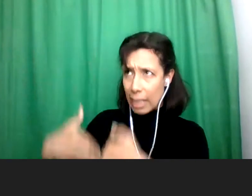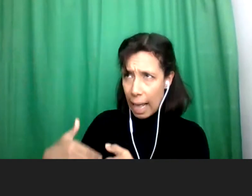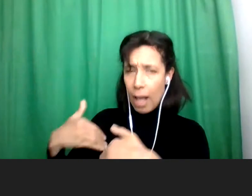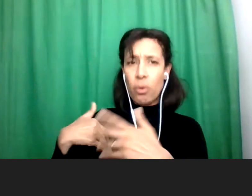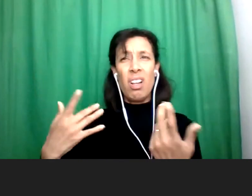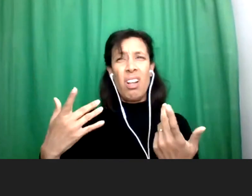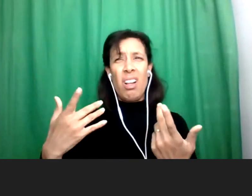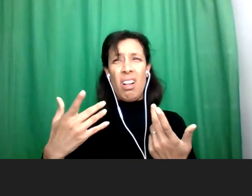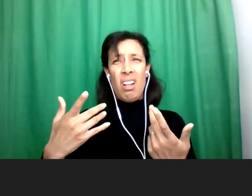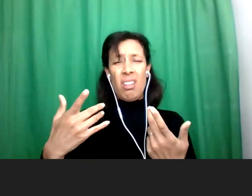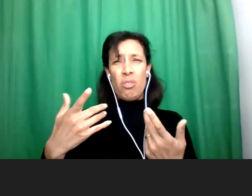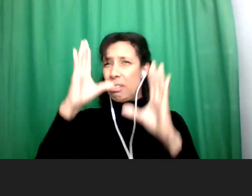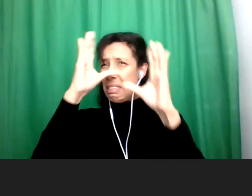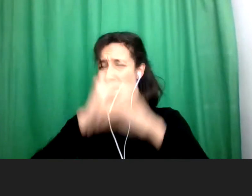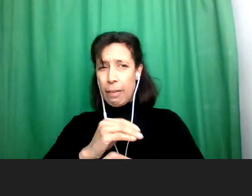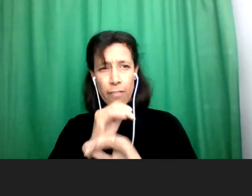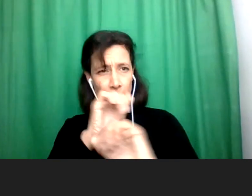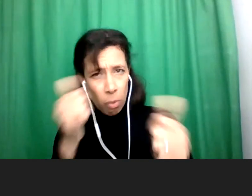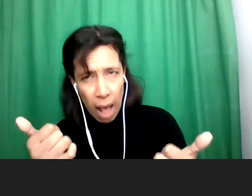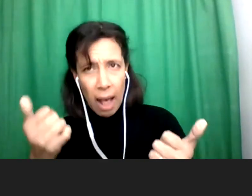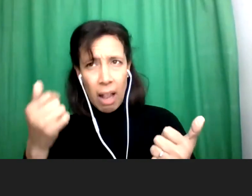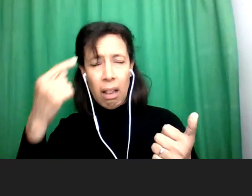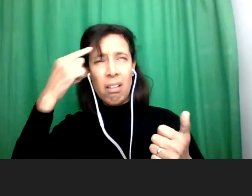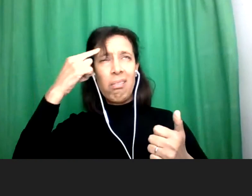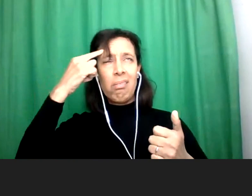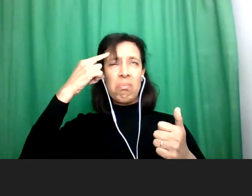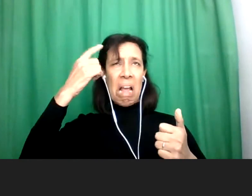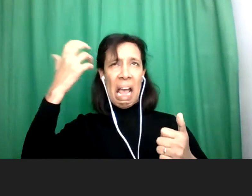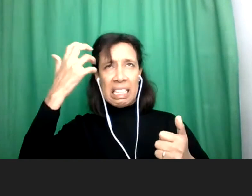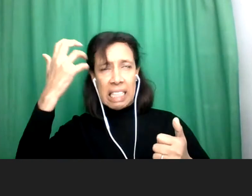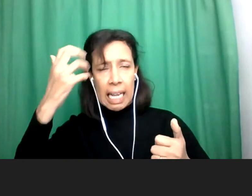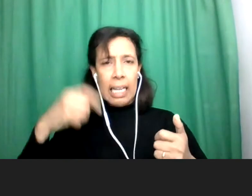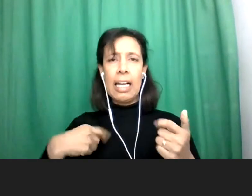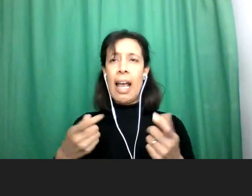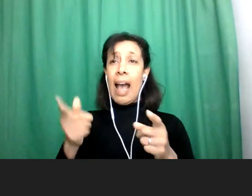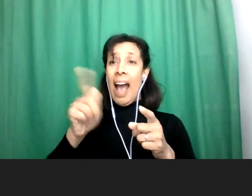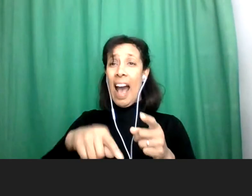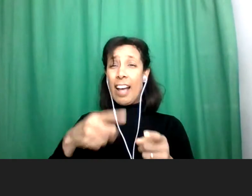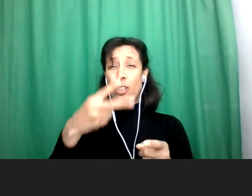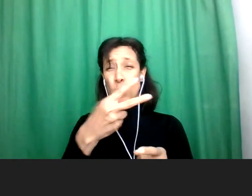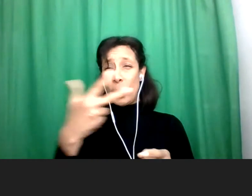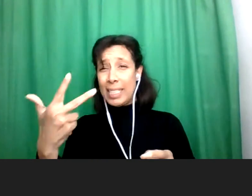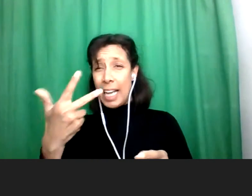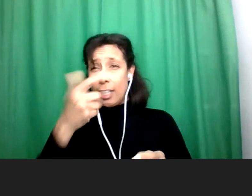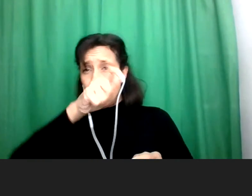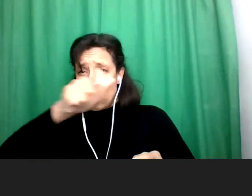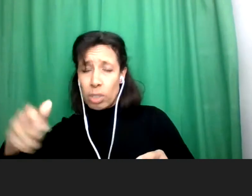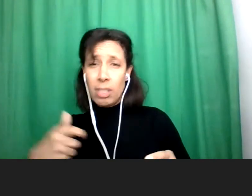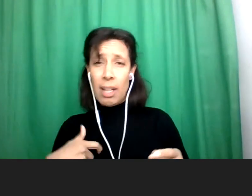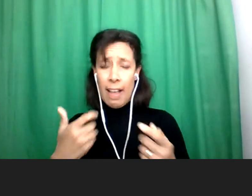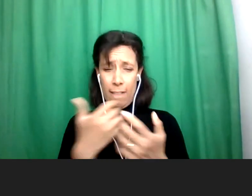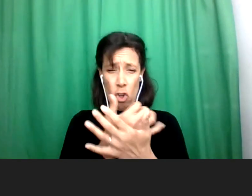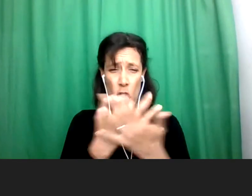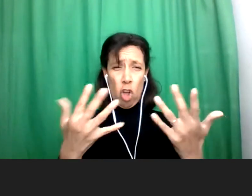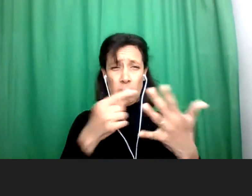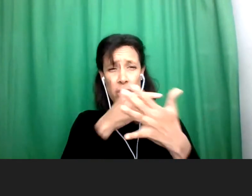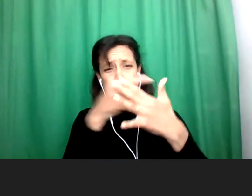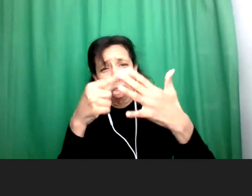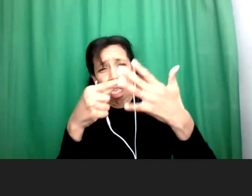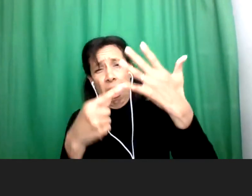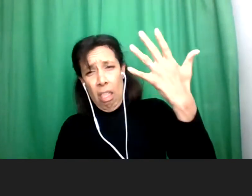that stuff going on, and another 28 pupils in the classroom. They're trying to deal with all that kind of stuff. And it's